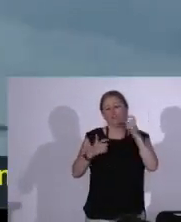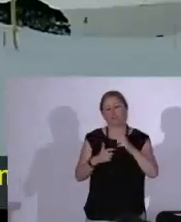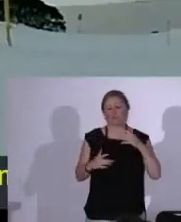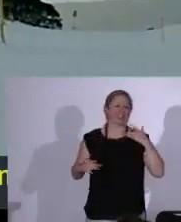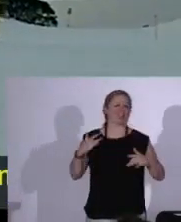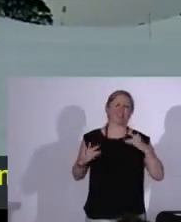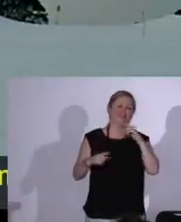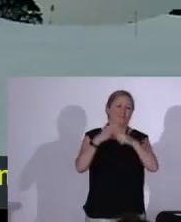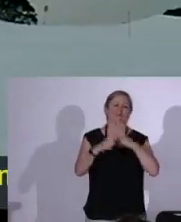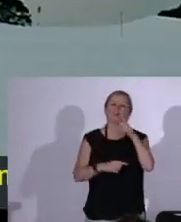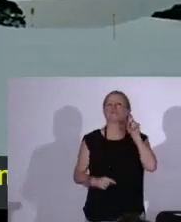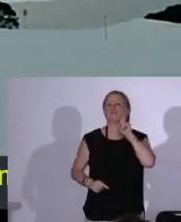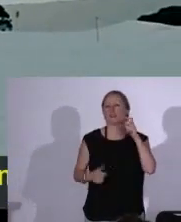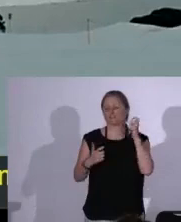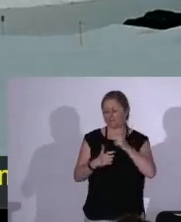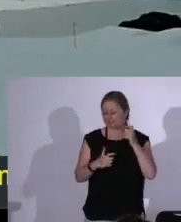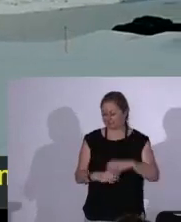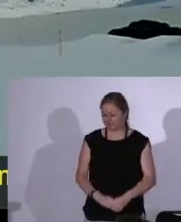about.